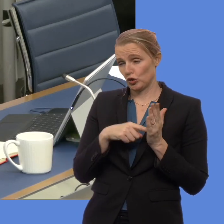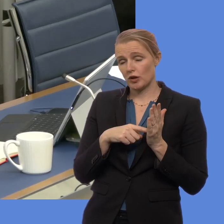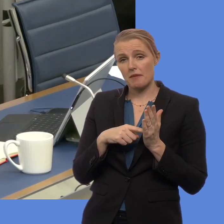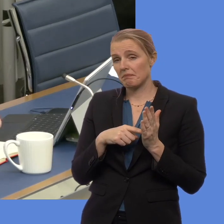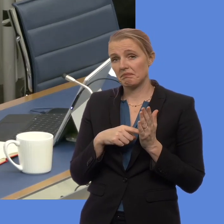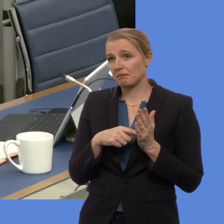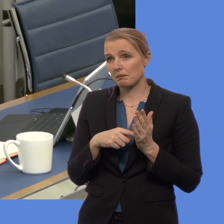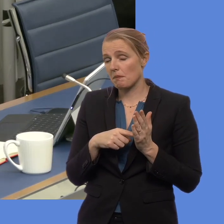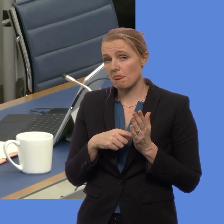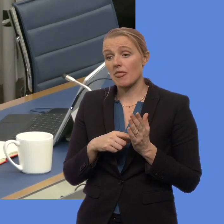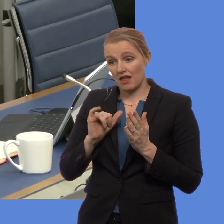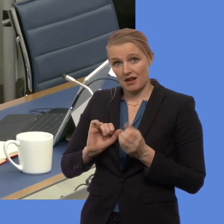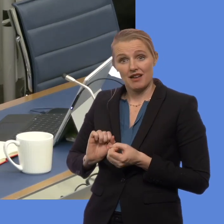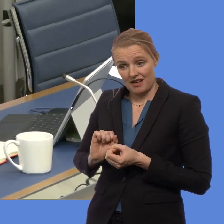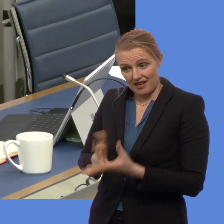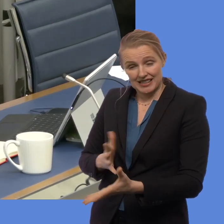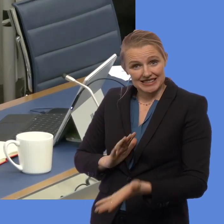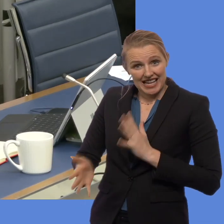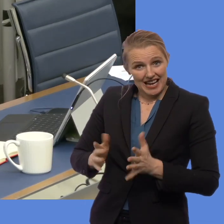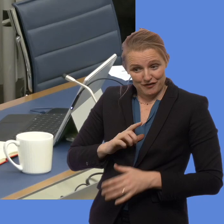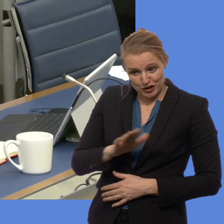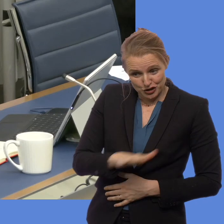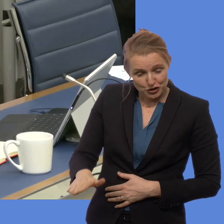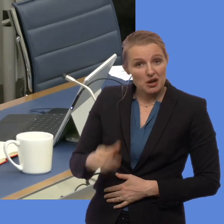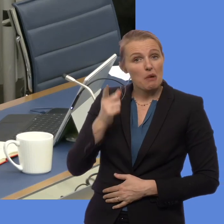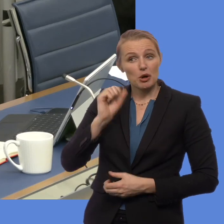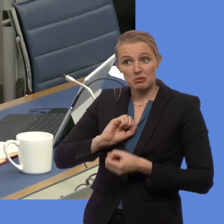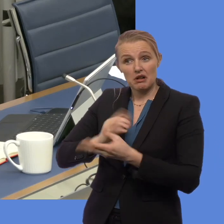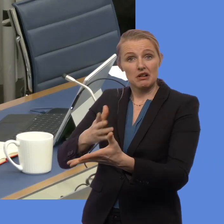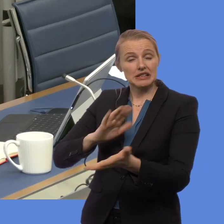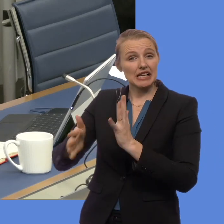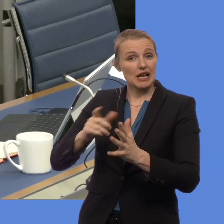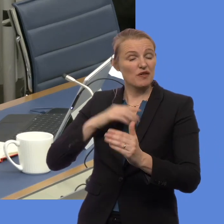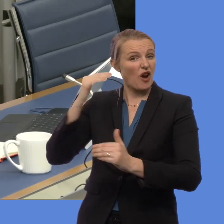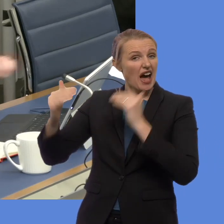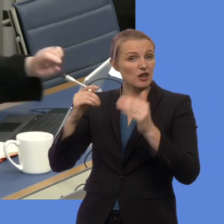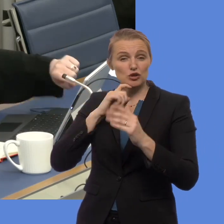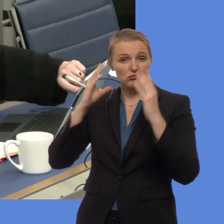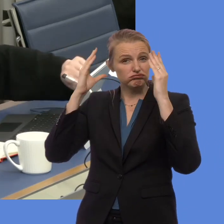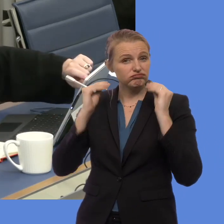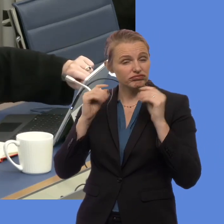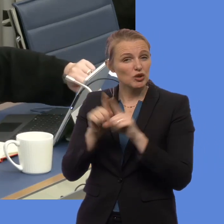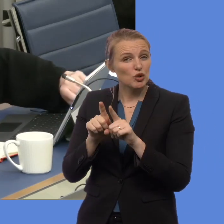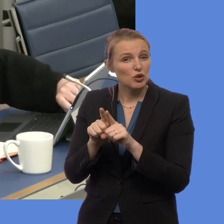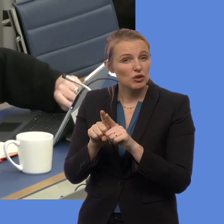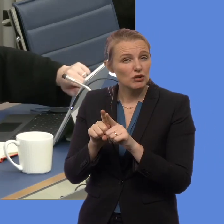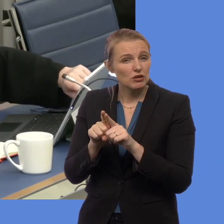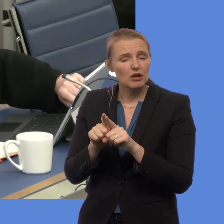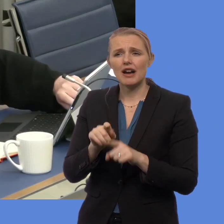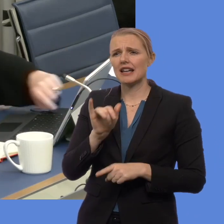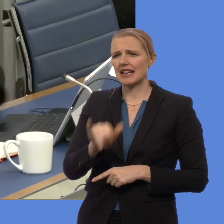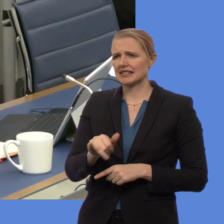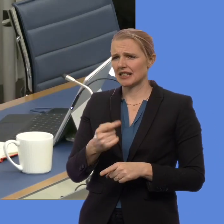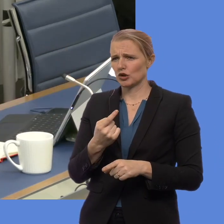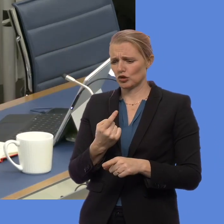any opportunity to expand those provision of classes to adults. I know it talks about in 3, to be honest,